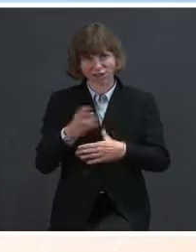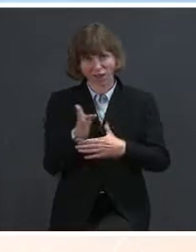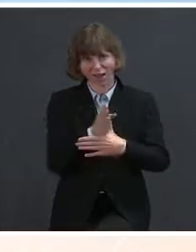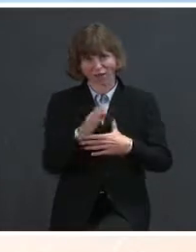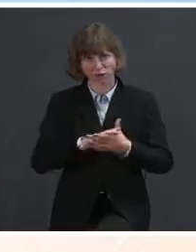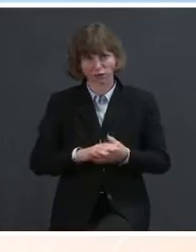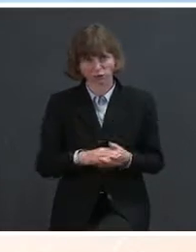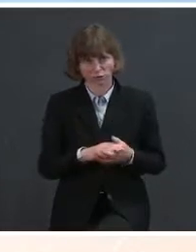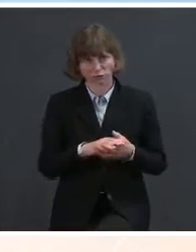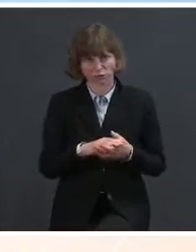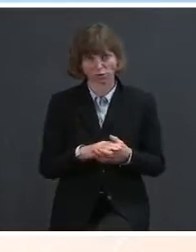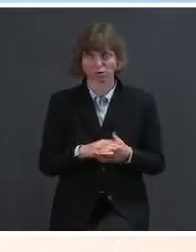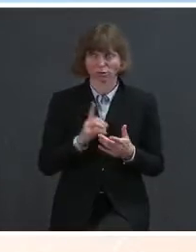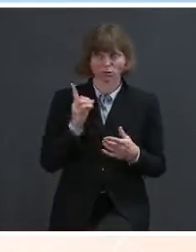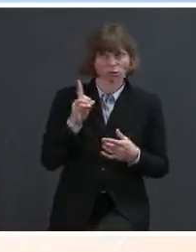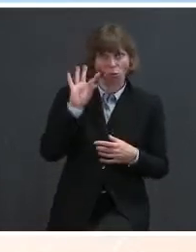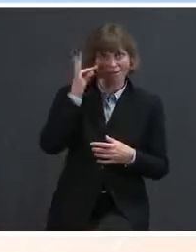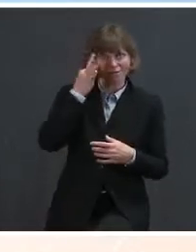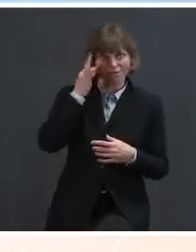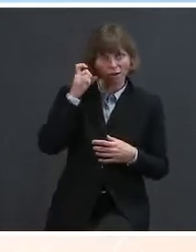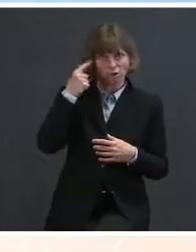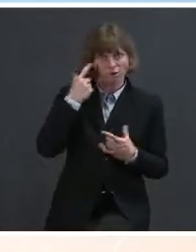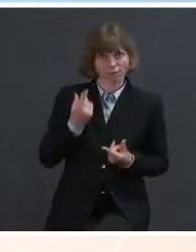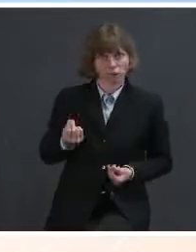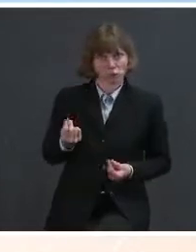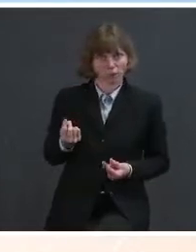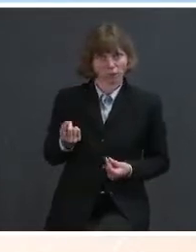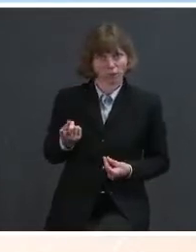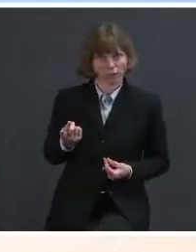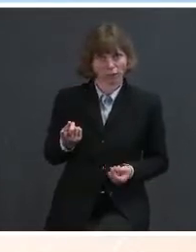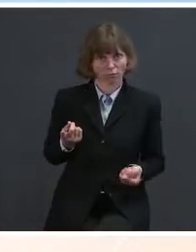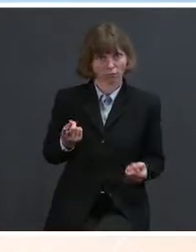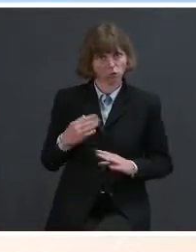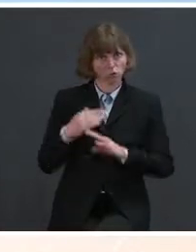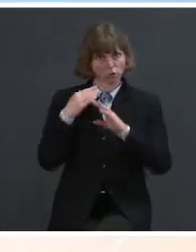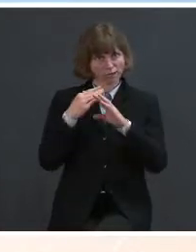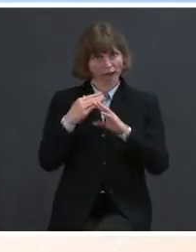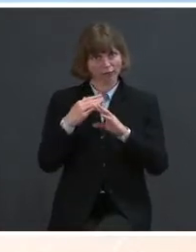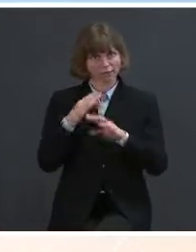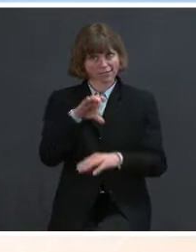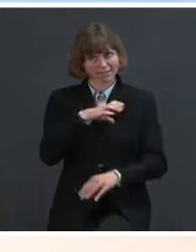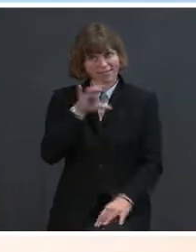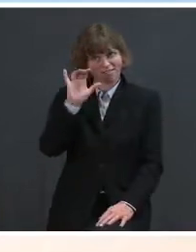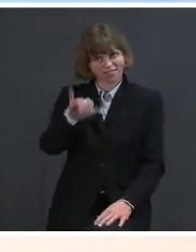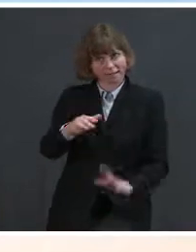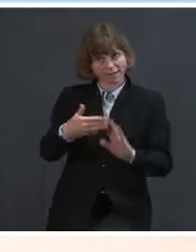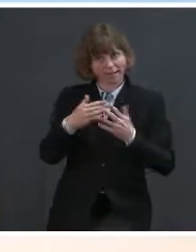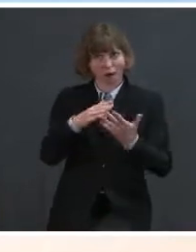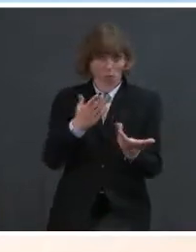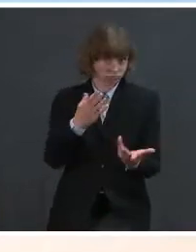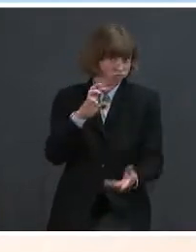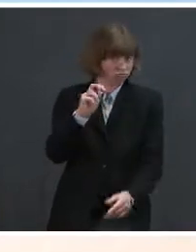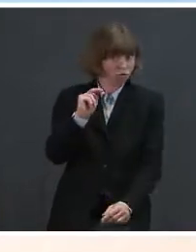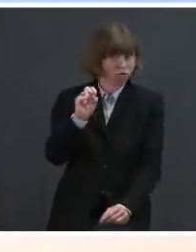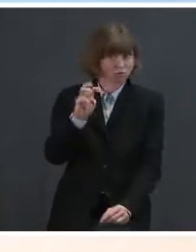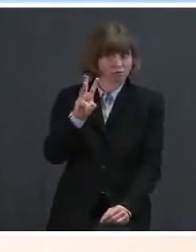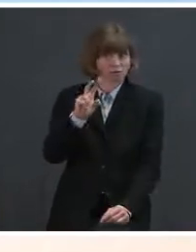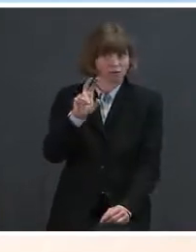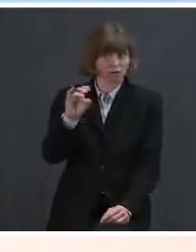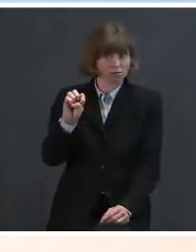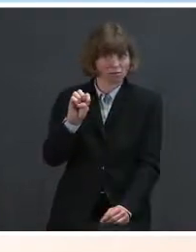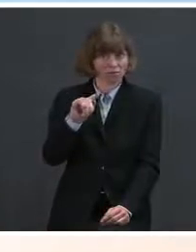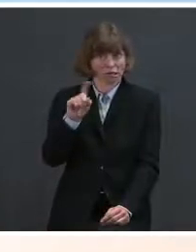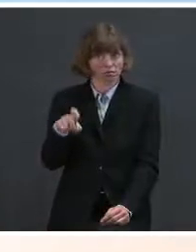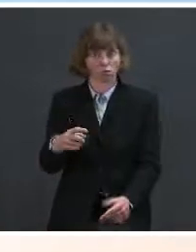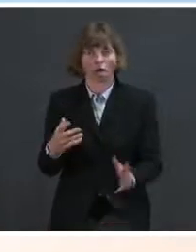federal government doing to protect the citizens of a town like Brownsville, Texas? Well, I don't know